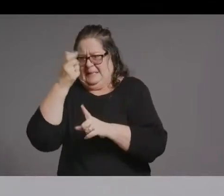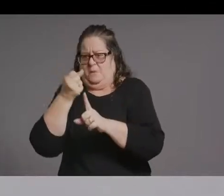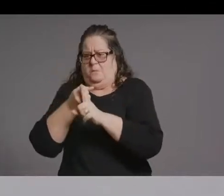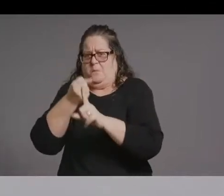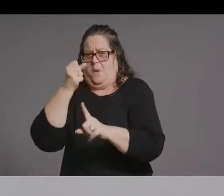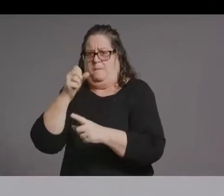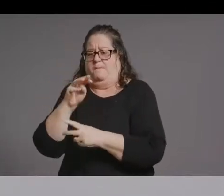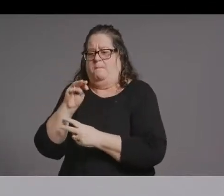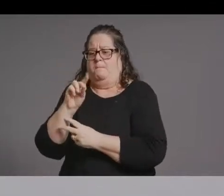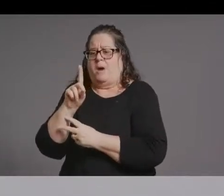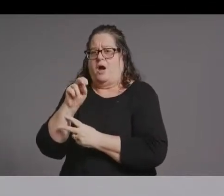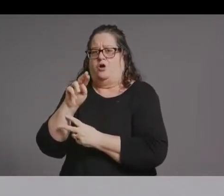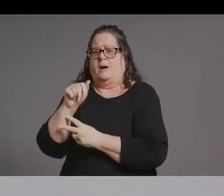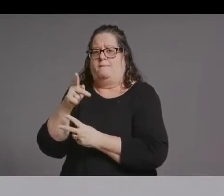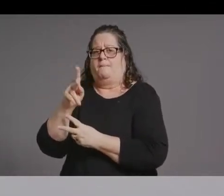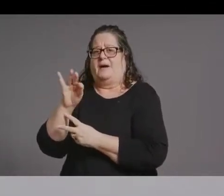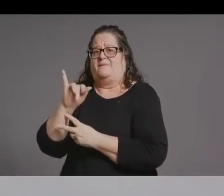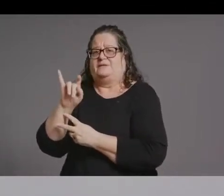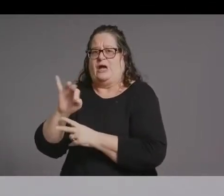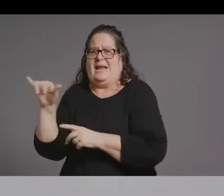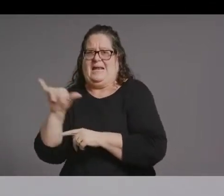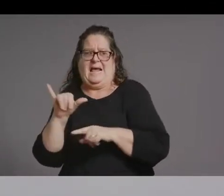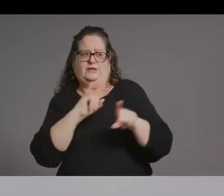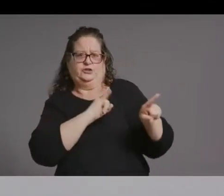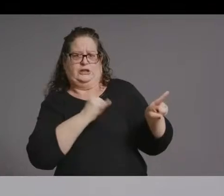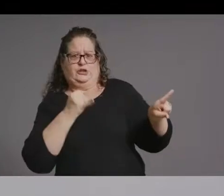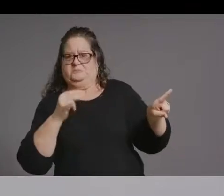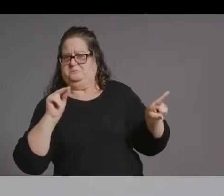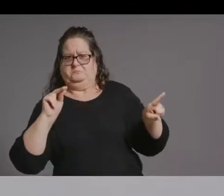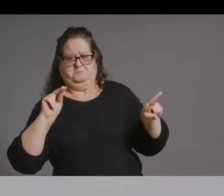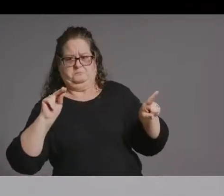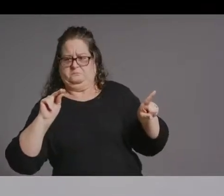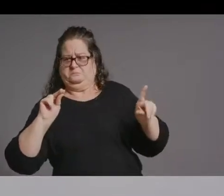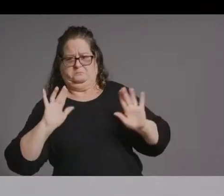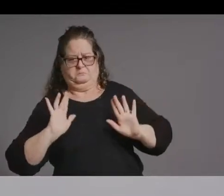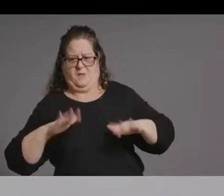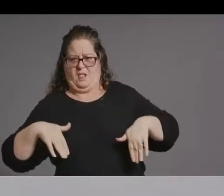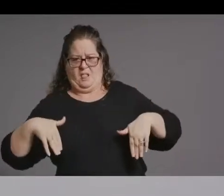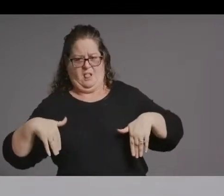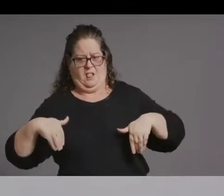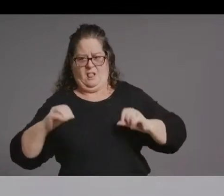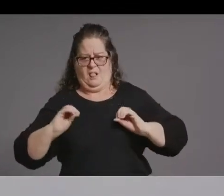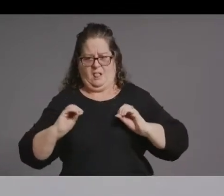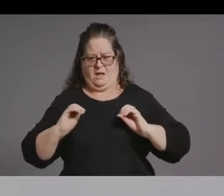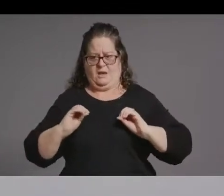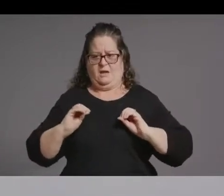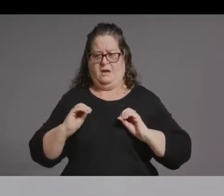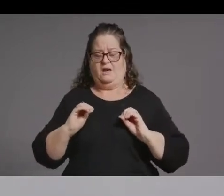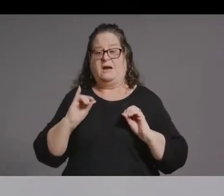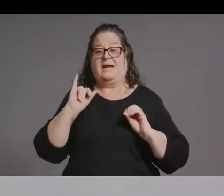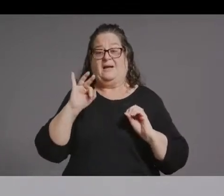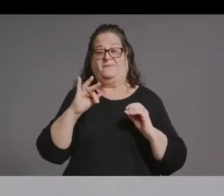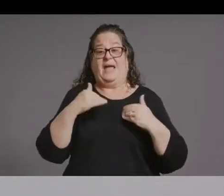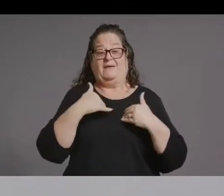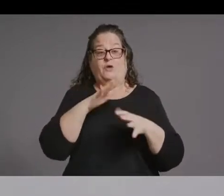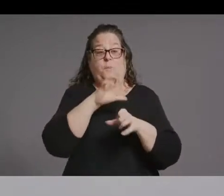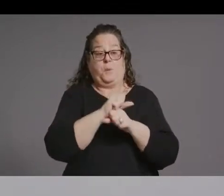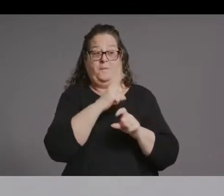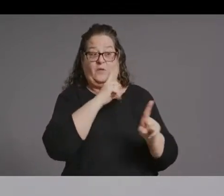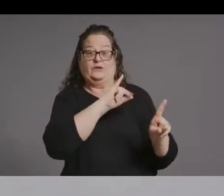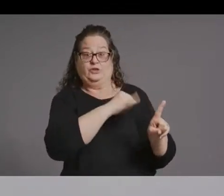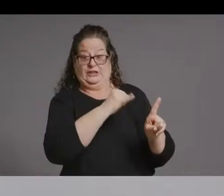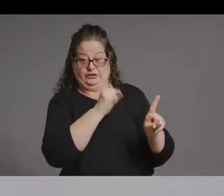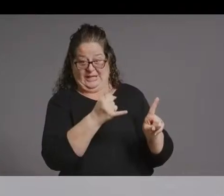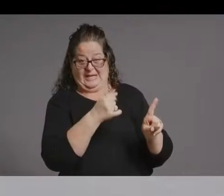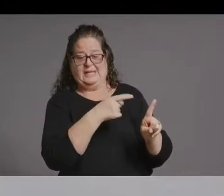if you had a Johnson & Johnson, please reschedule for a Moderna or Pfizer dose. There are plenty of appointments available right now